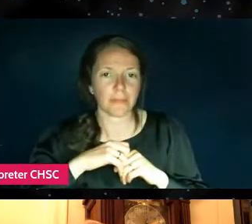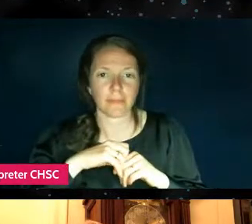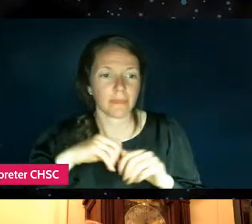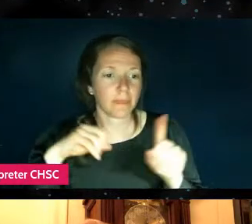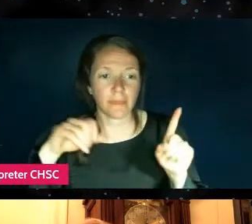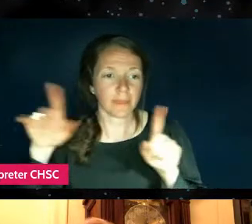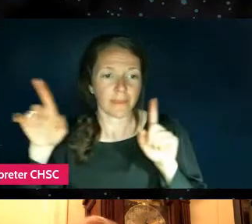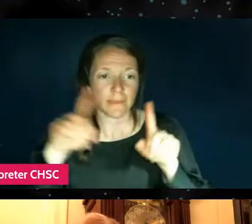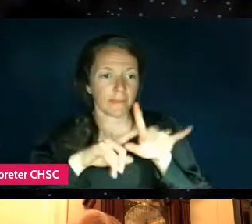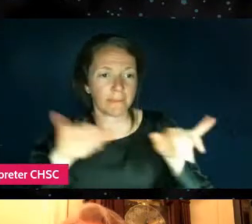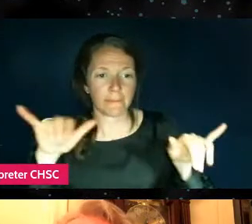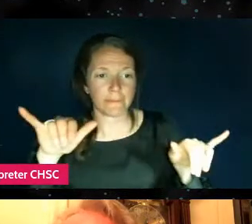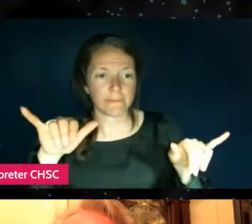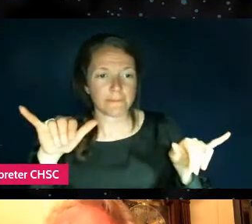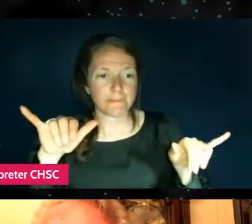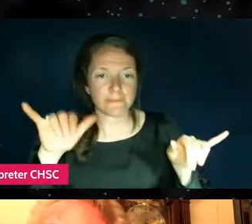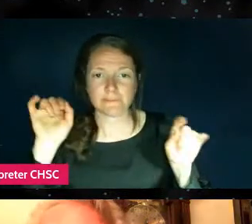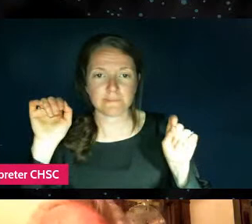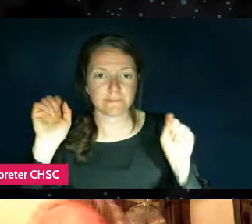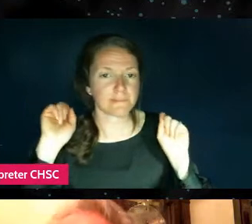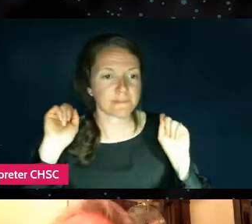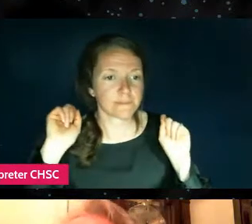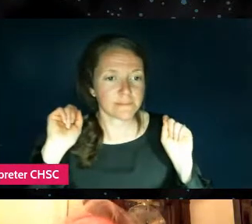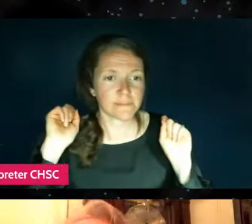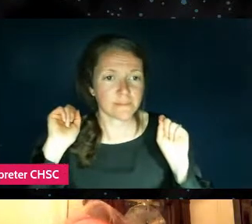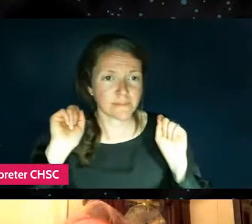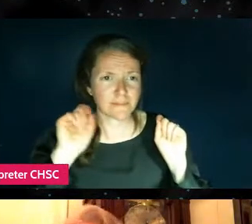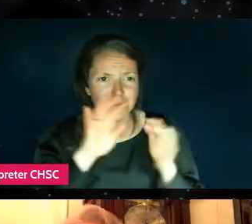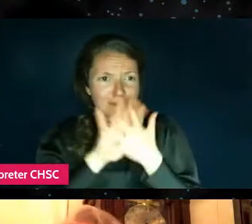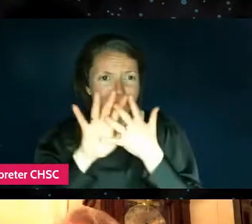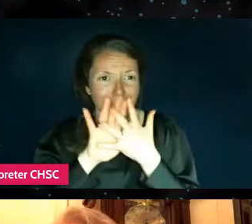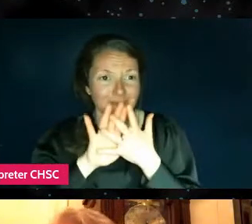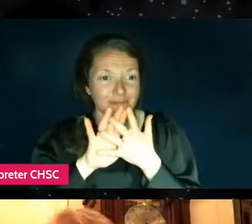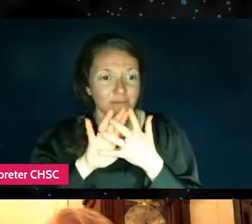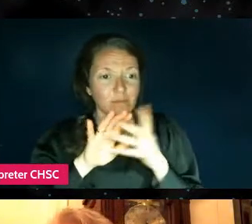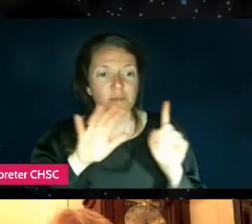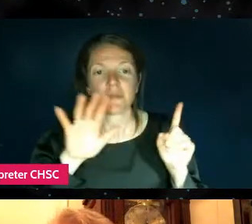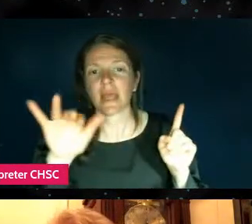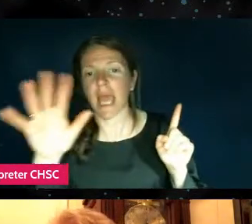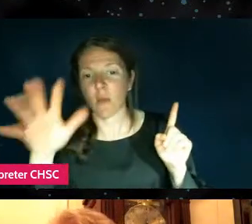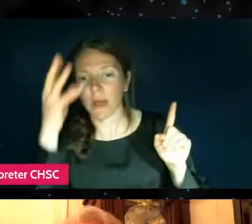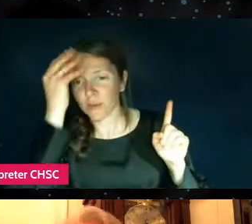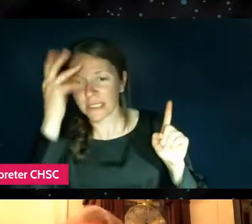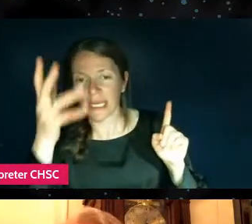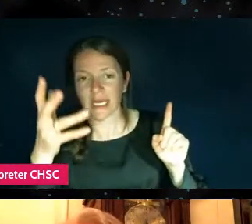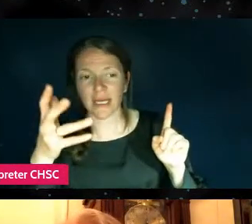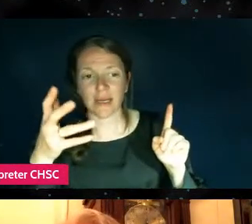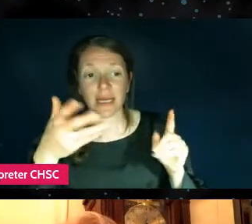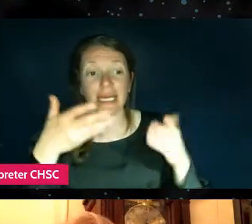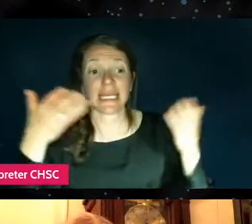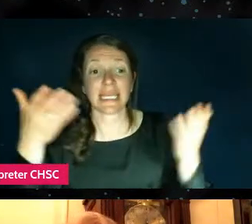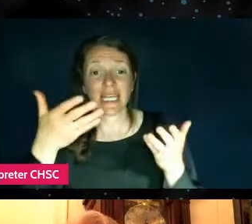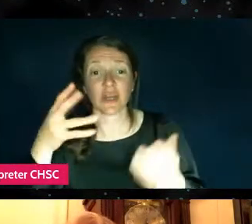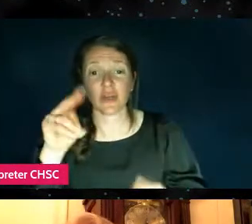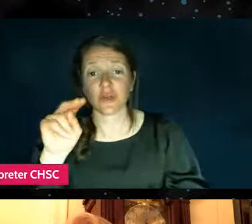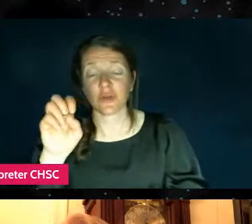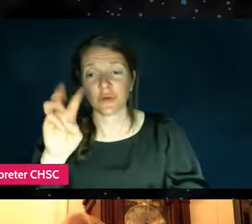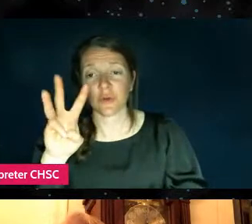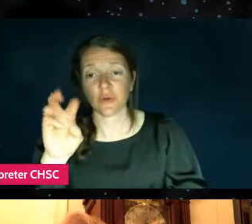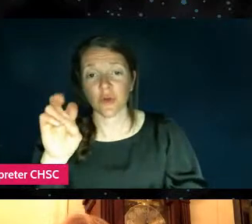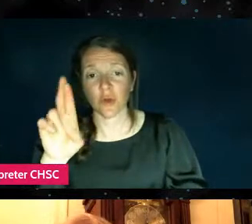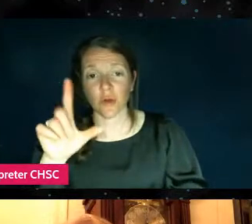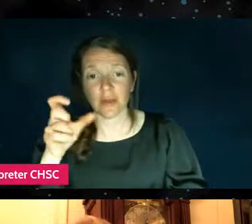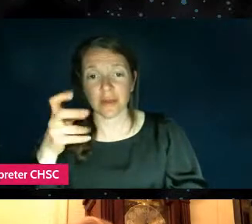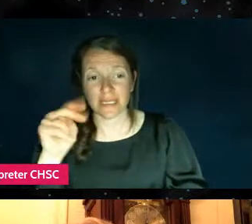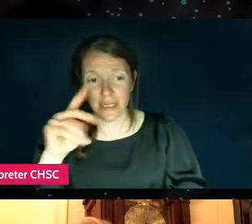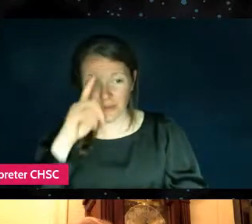so about the LGBT, I just wanted to say, down here in New Orleans, because we have a history of the